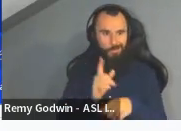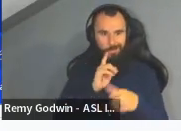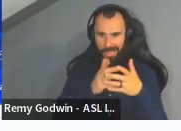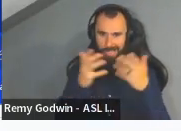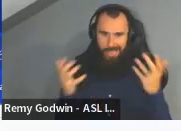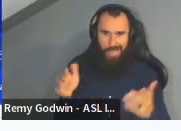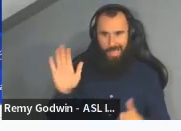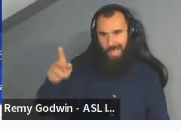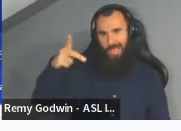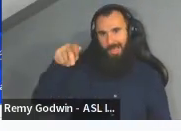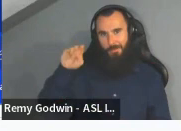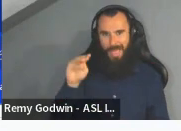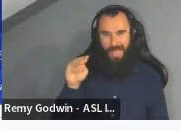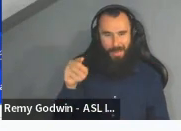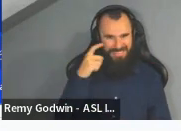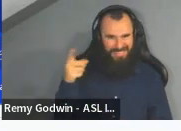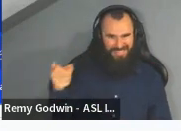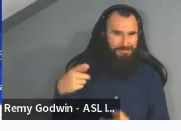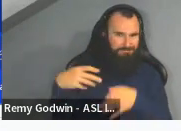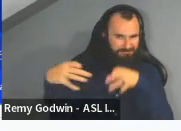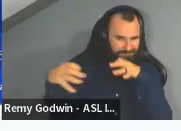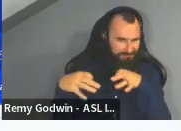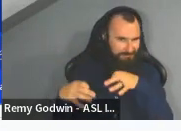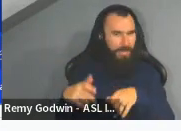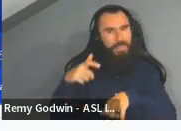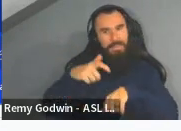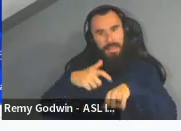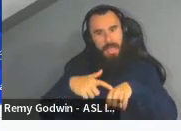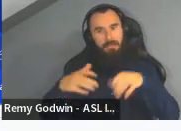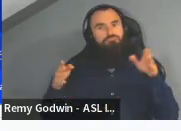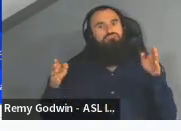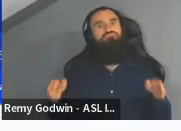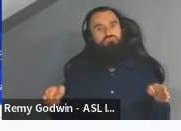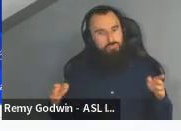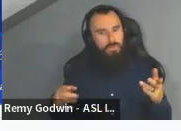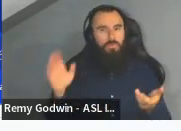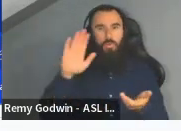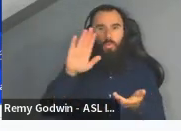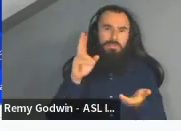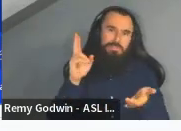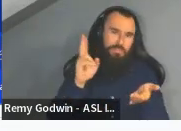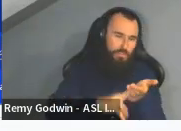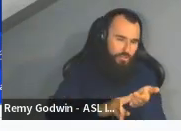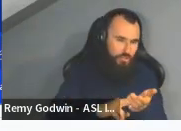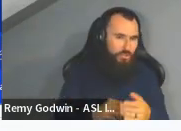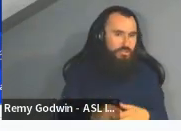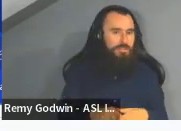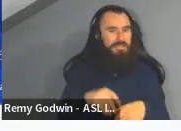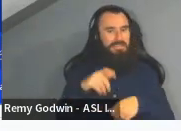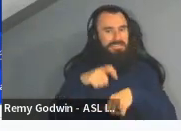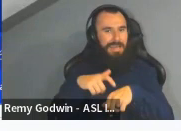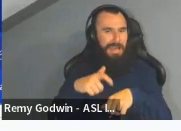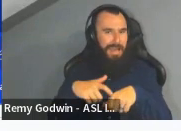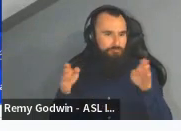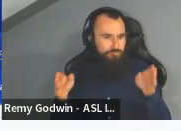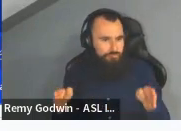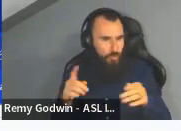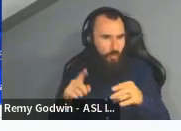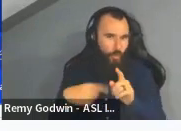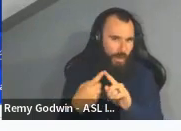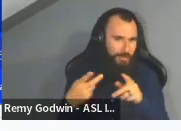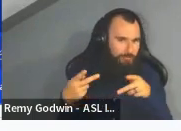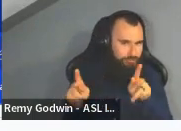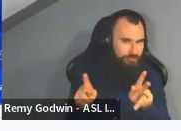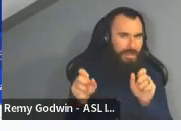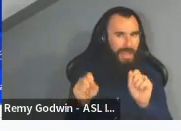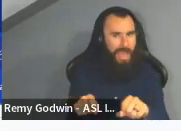covered with the timeline. And it just goes through your signature and the timelines of when you can file